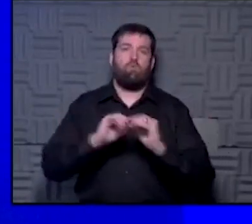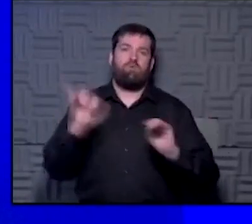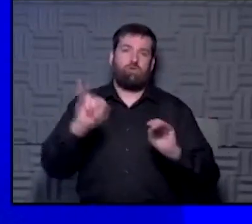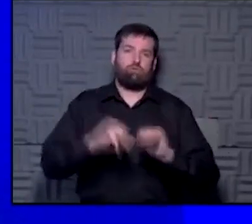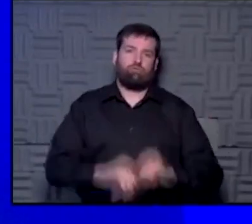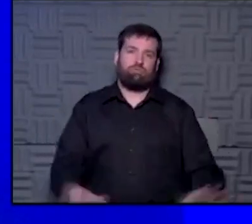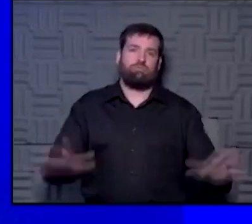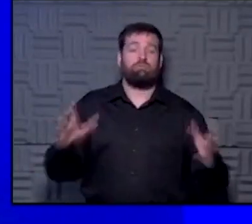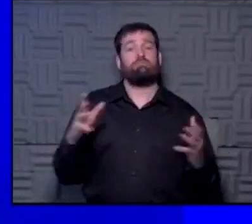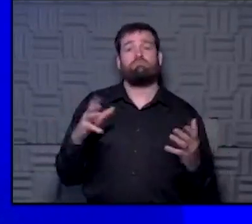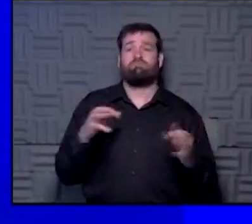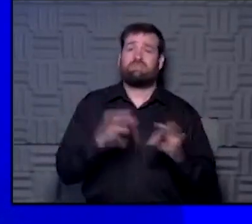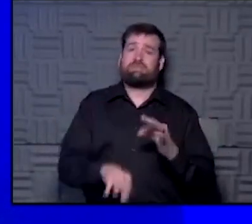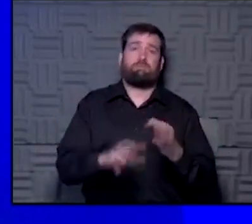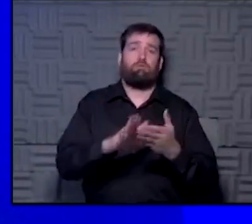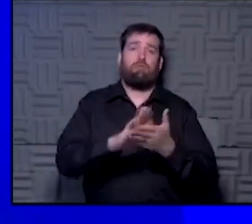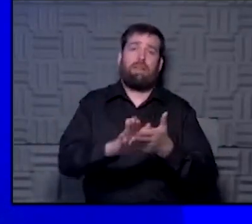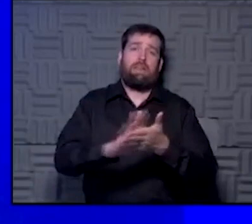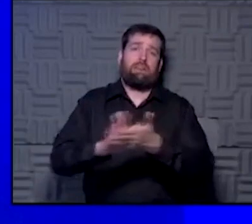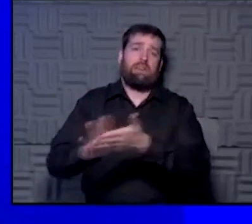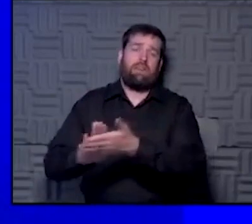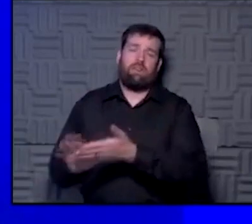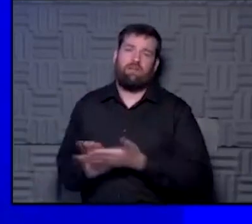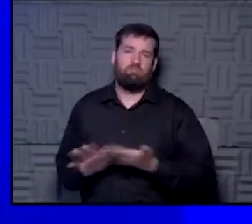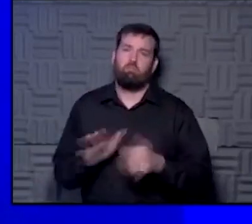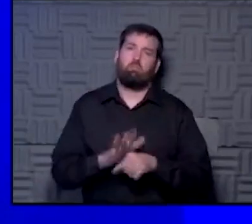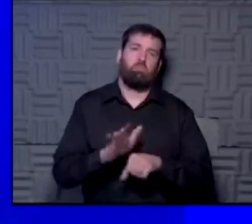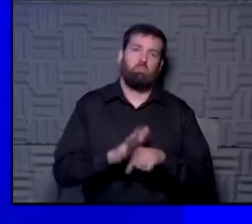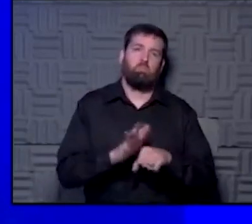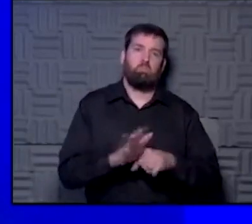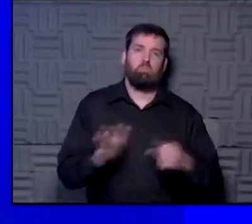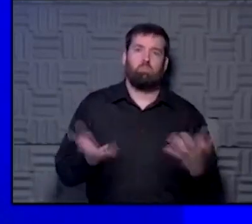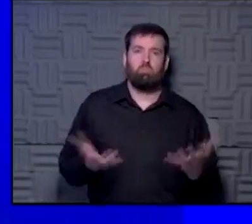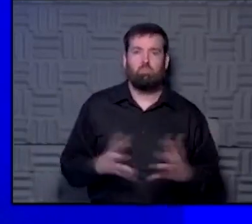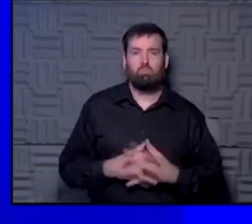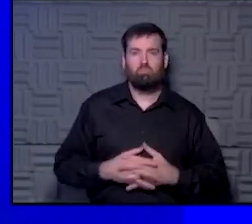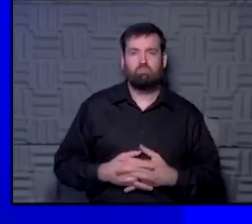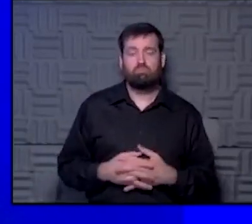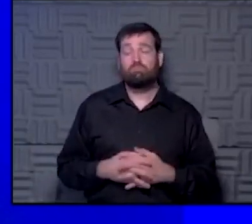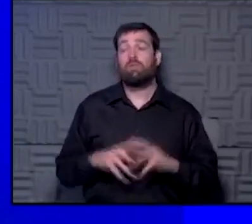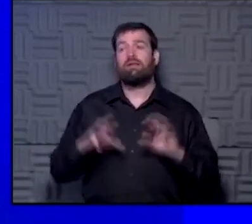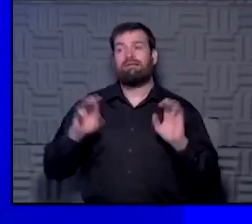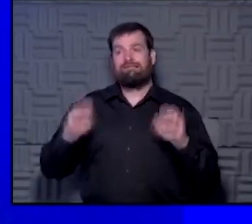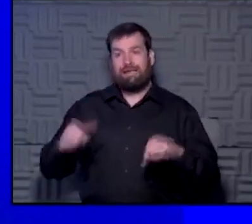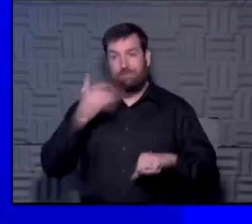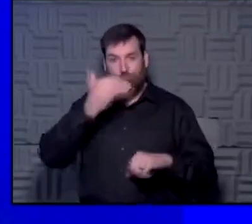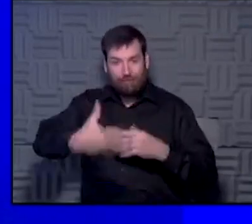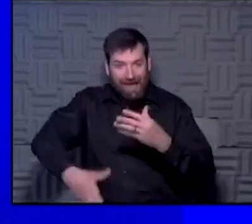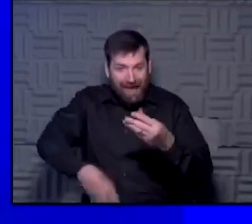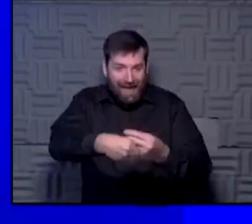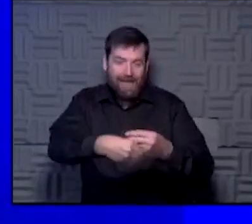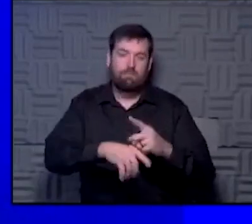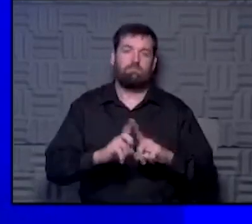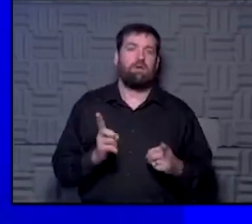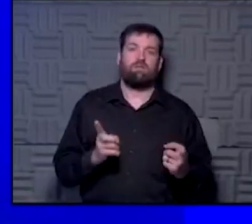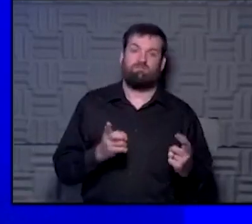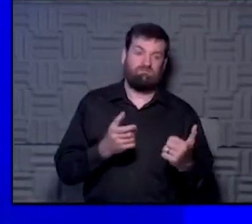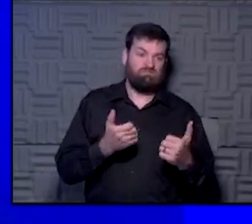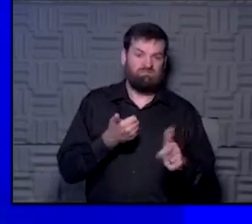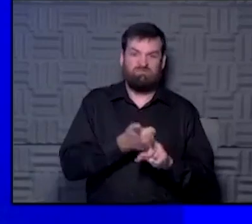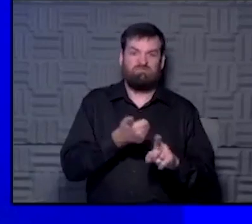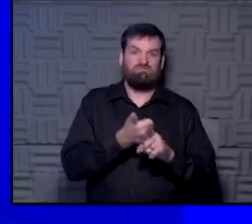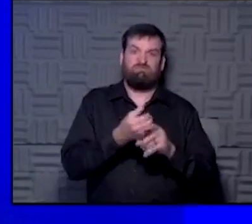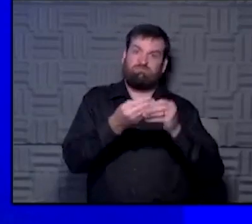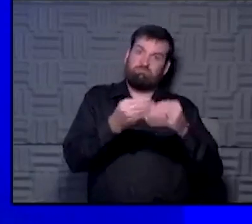that just simple household cleaning products for the most part are enough to destroy the virus. So it can be a good adjunct, but it, again, is certainly not a silver